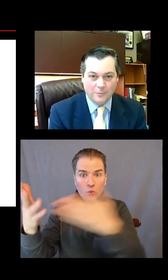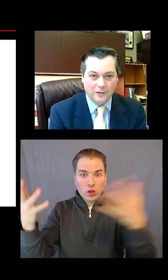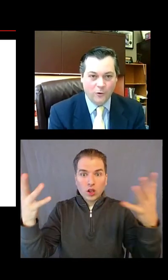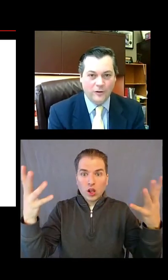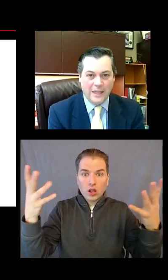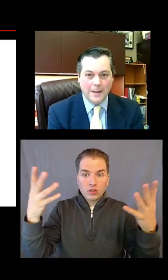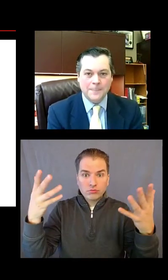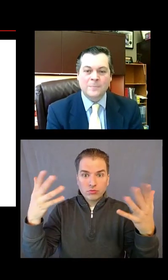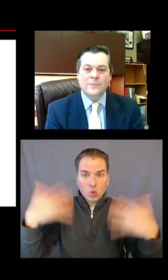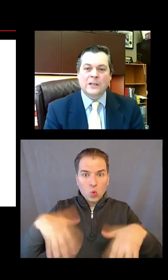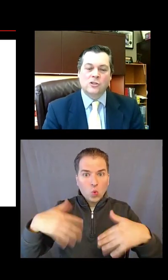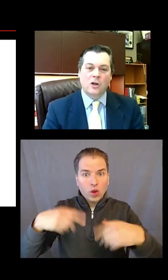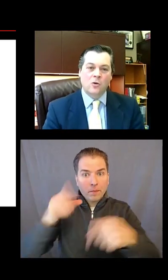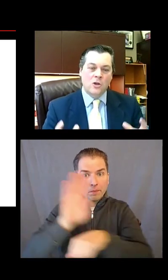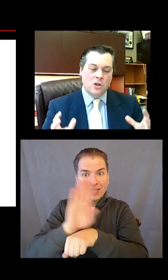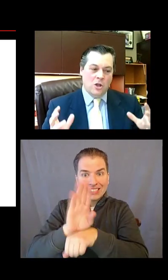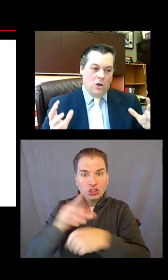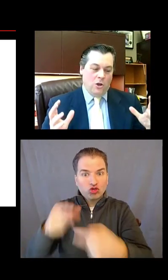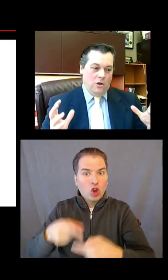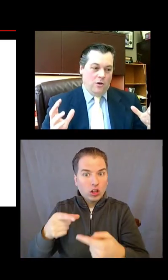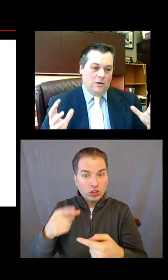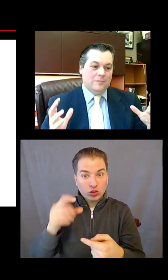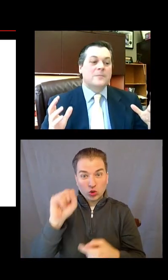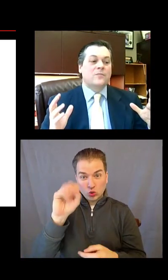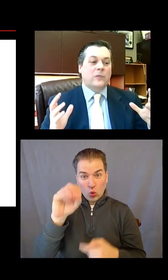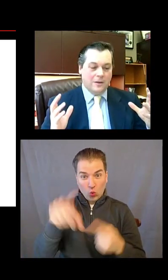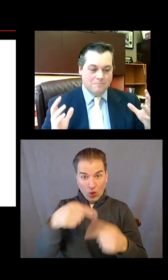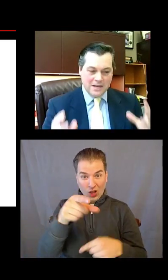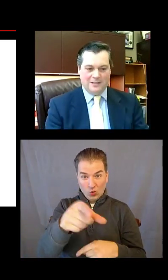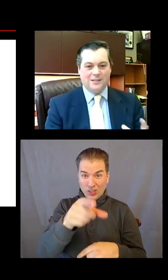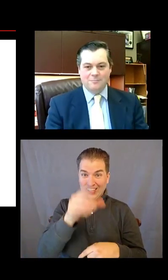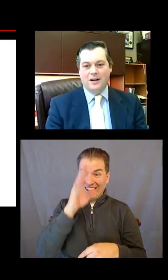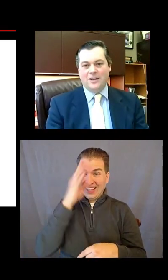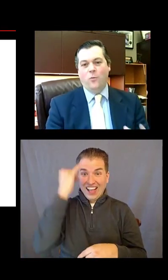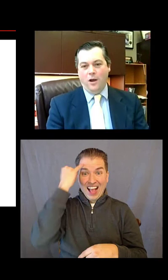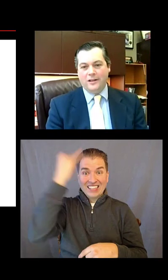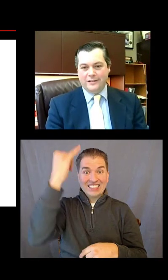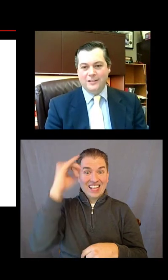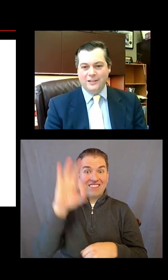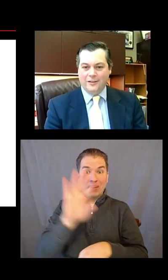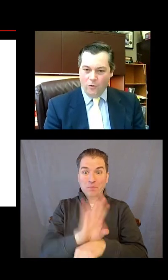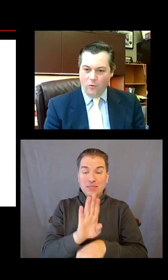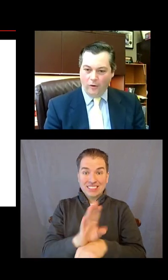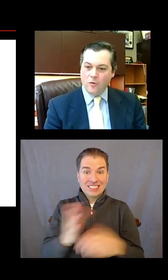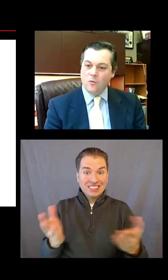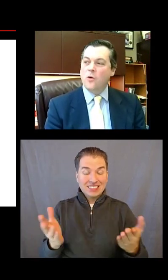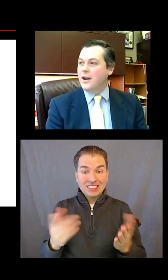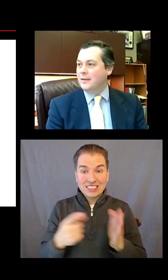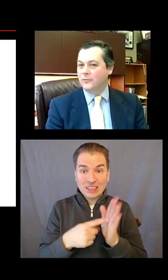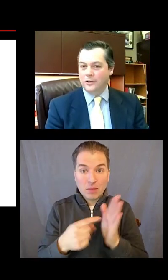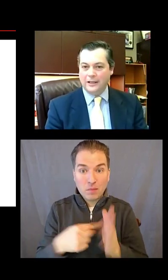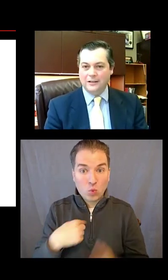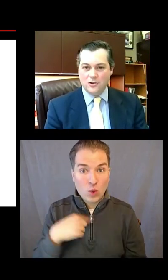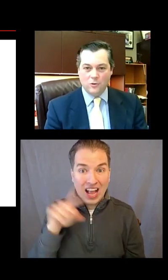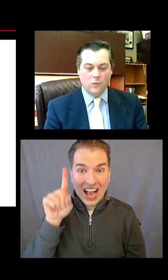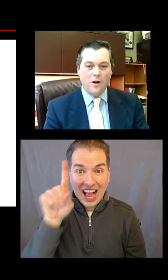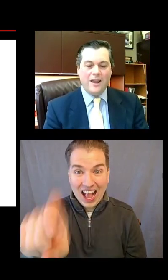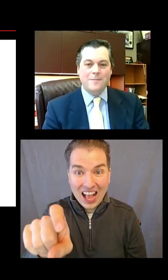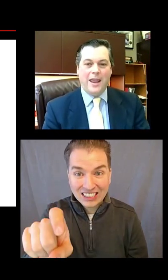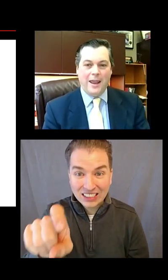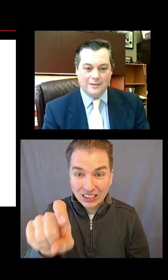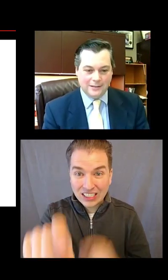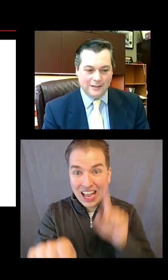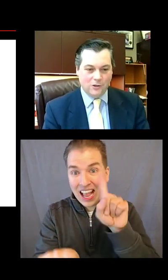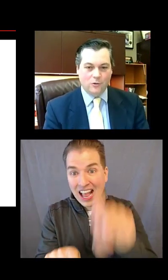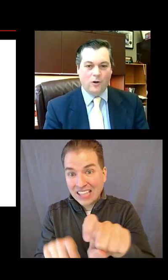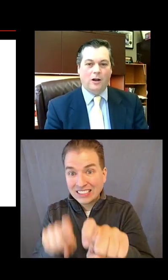an argument over that. So the minute somebody walks in the door, what I'm looking to and what